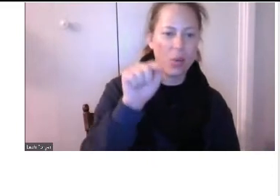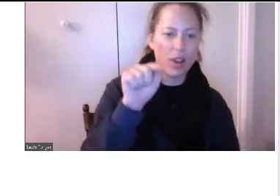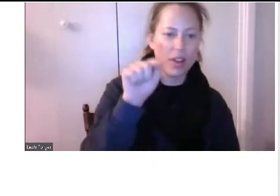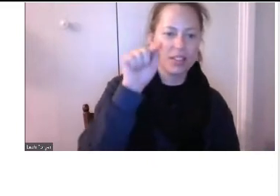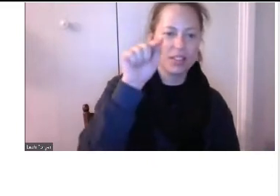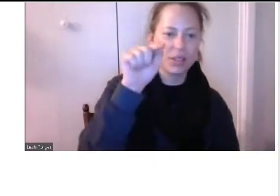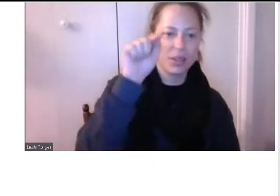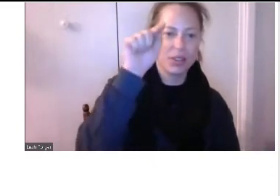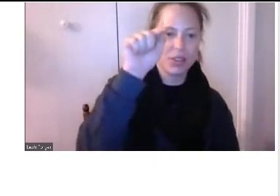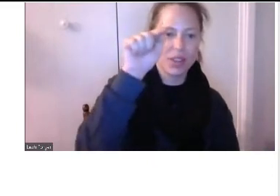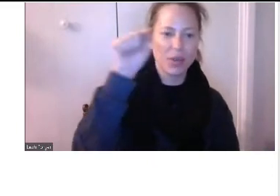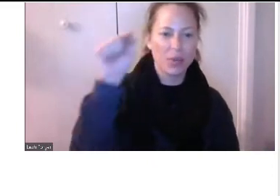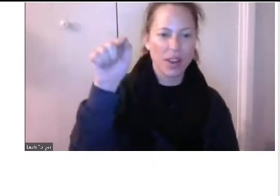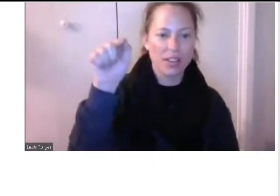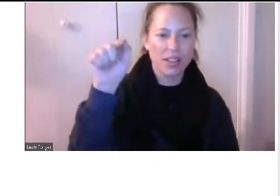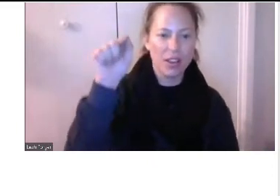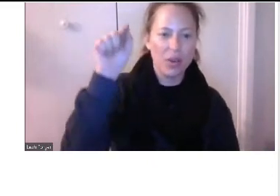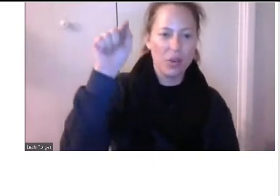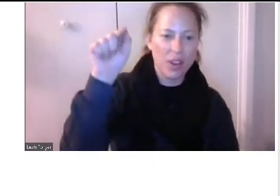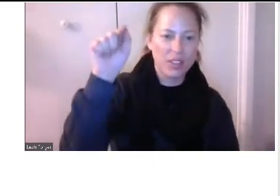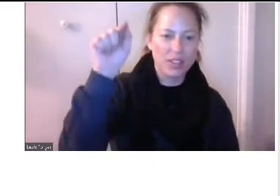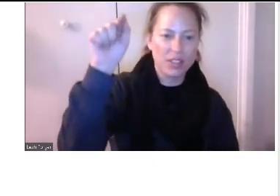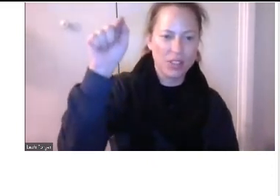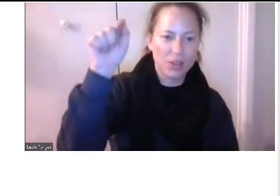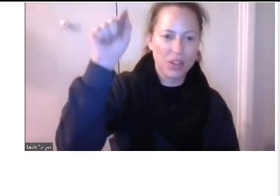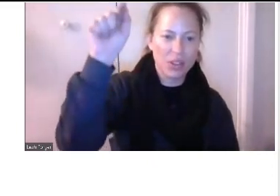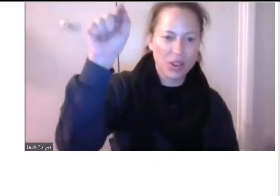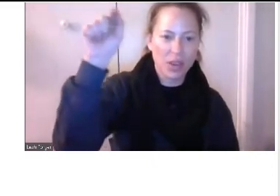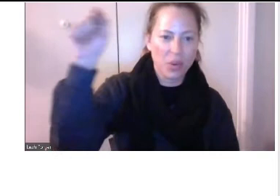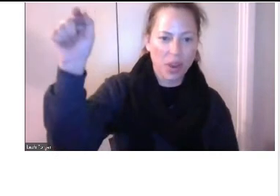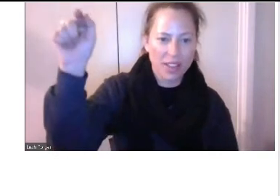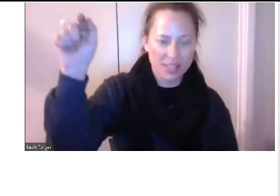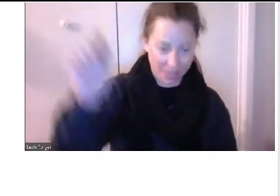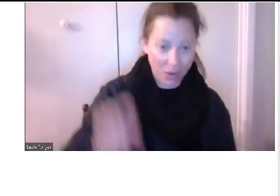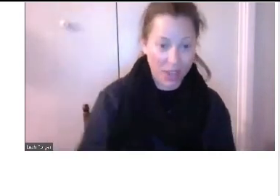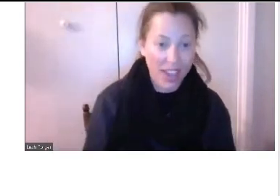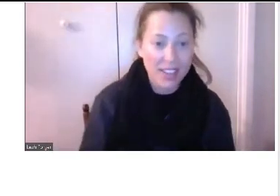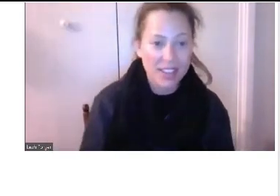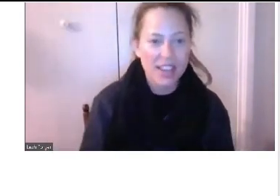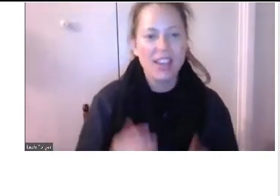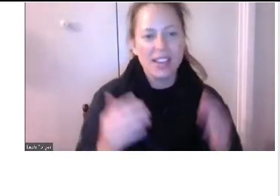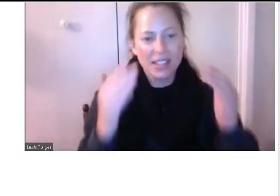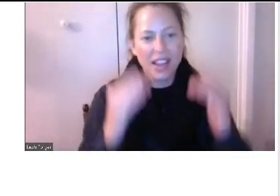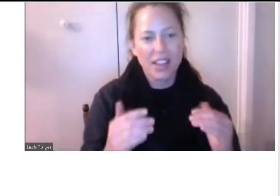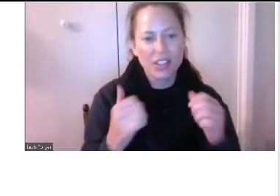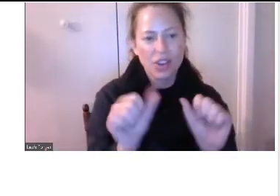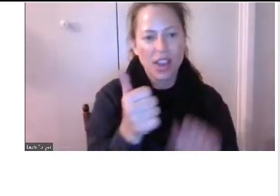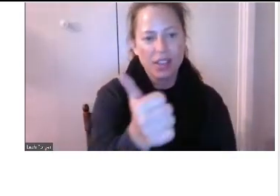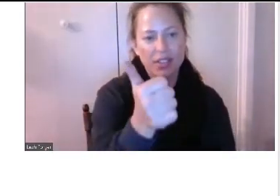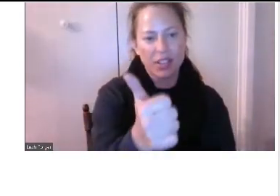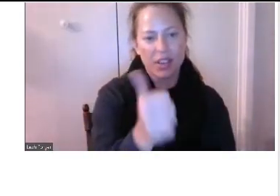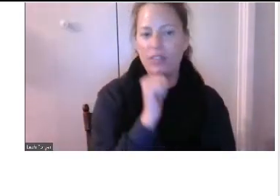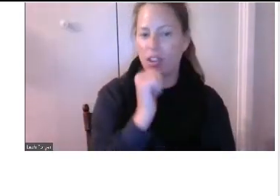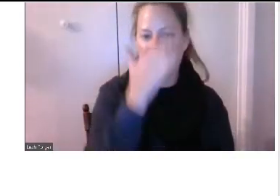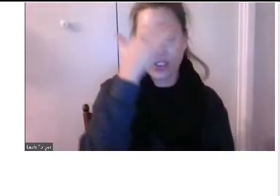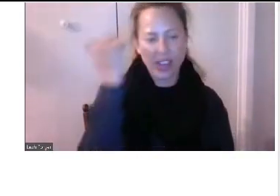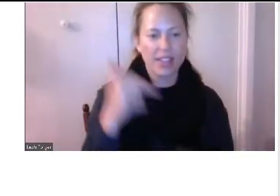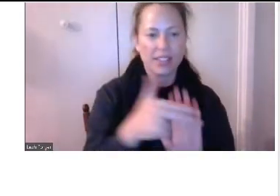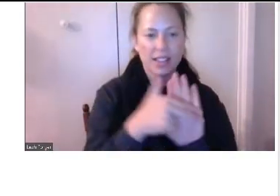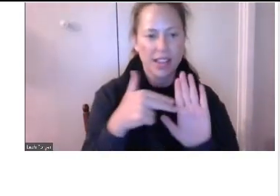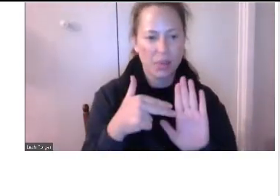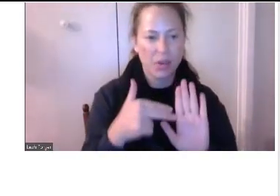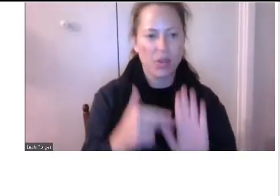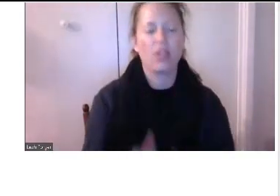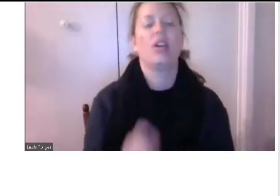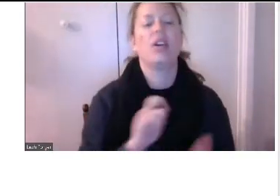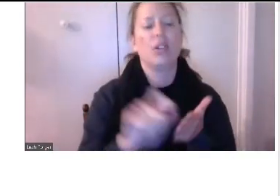All right, for the next slide, I'm going to have you try this on your own to see if you're getting it. All right, don't forget to label,